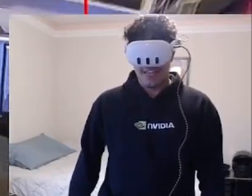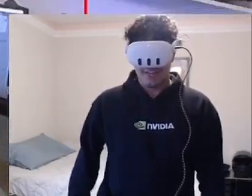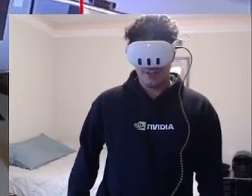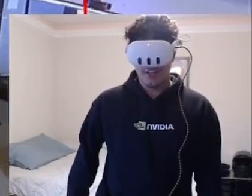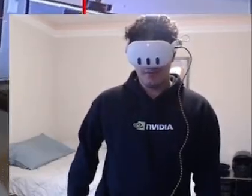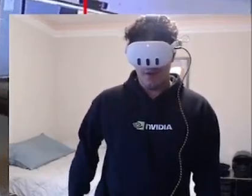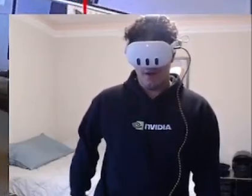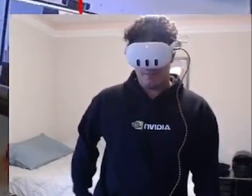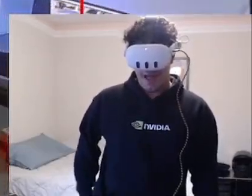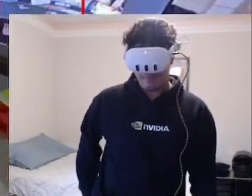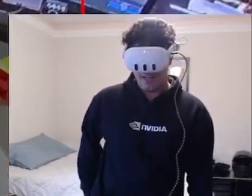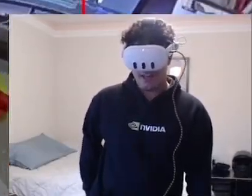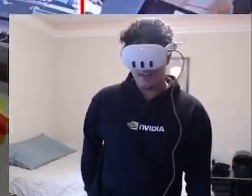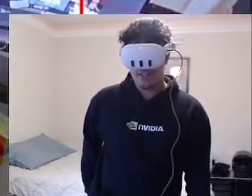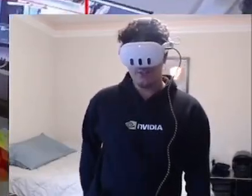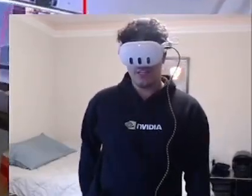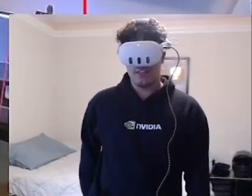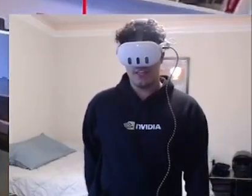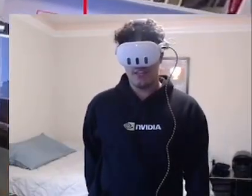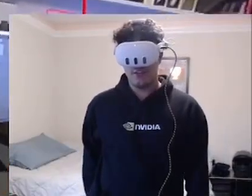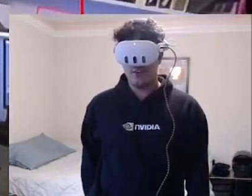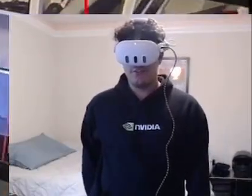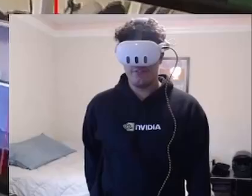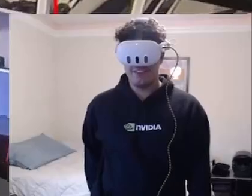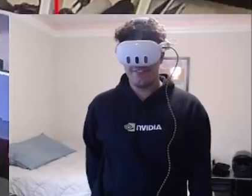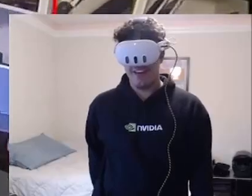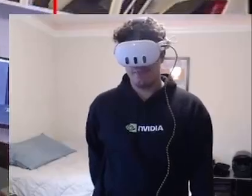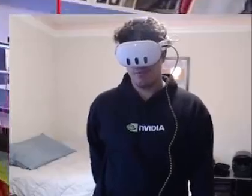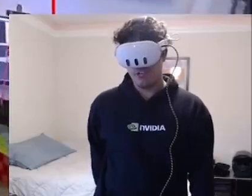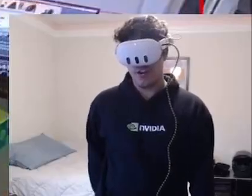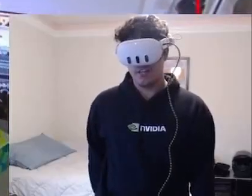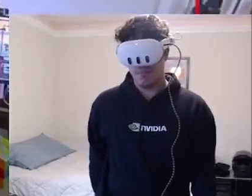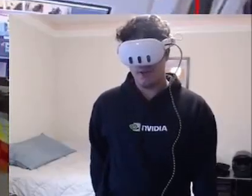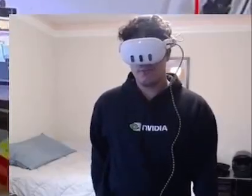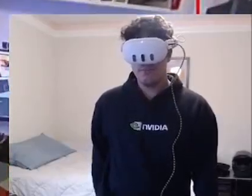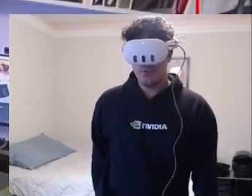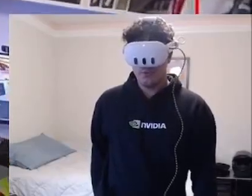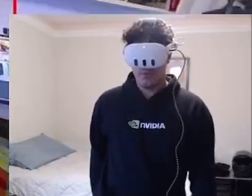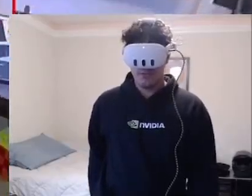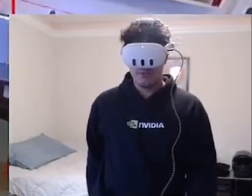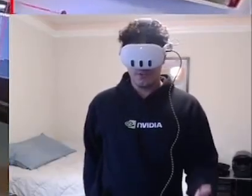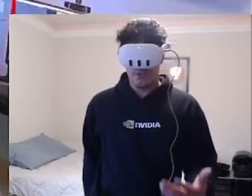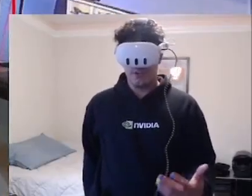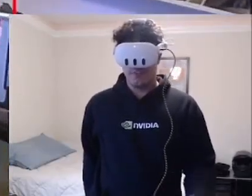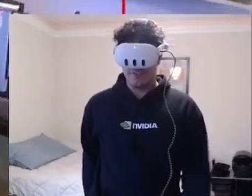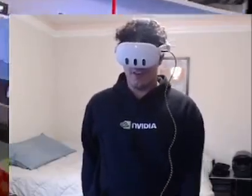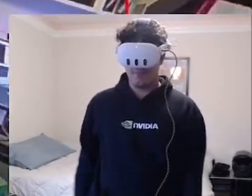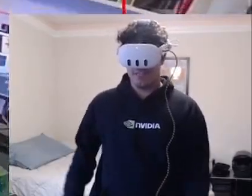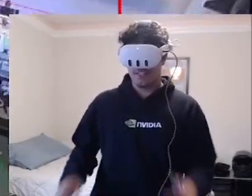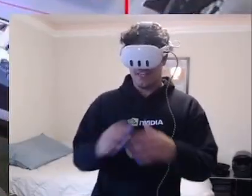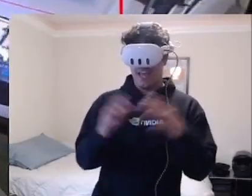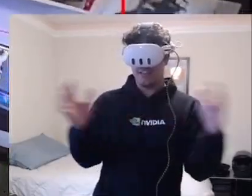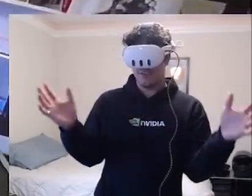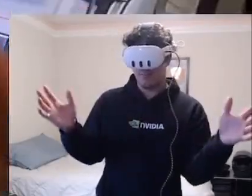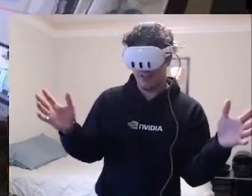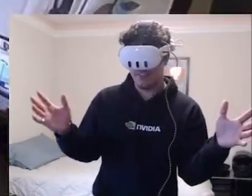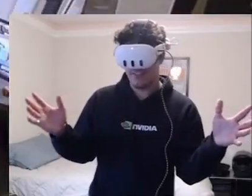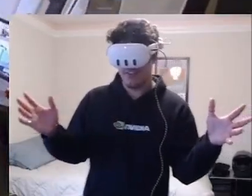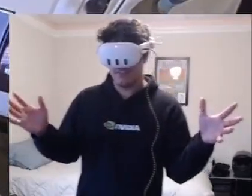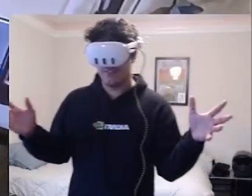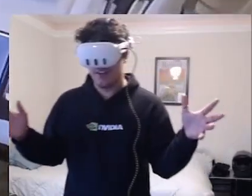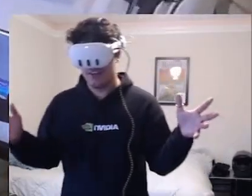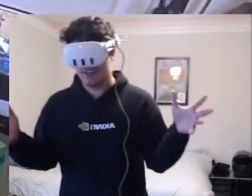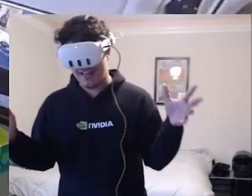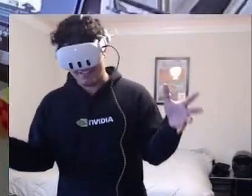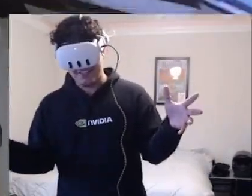object detection pipeline using the YOLO v5 pre-trained model. We used YOLO v5 because it has a breadth